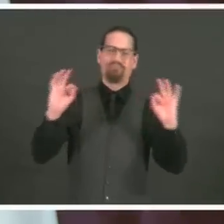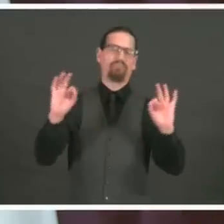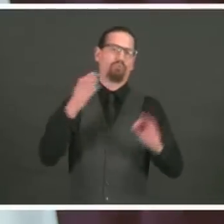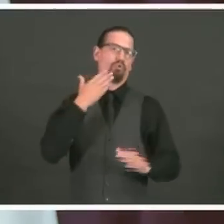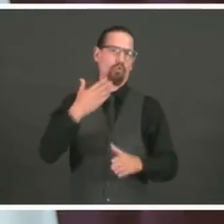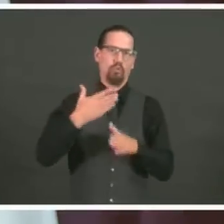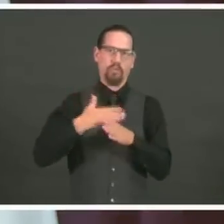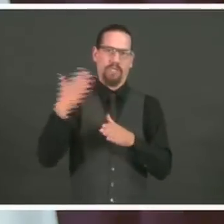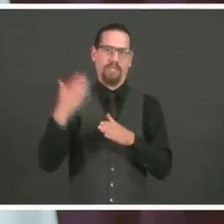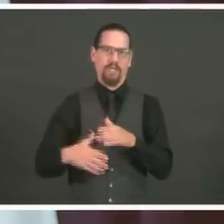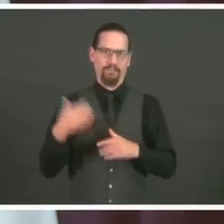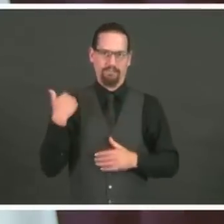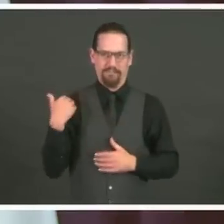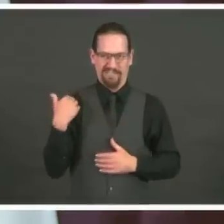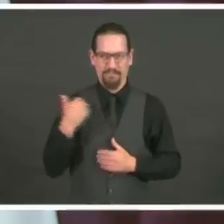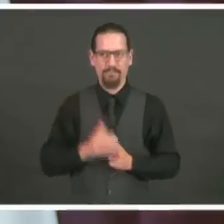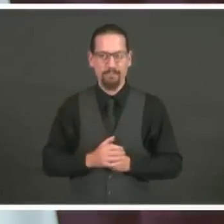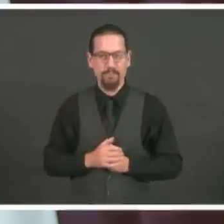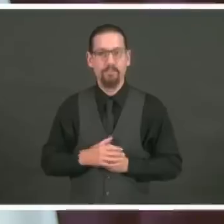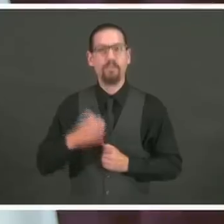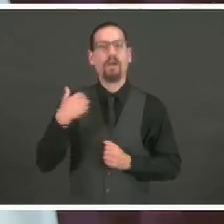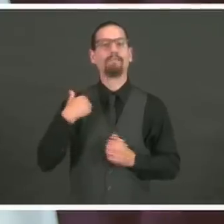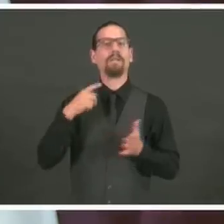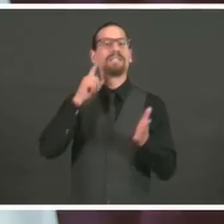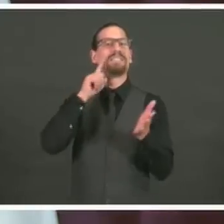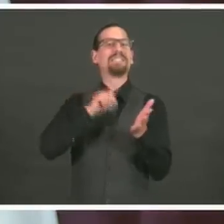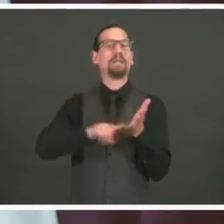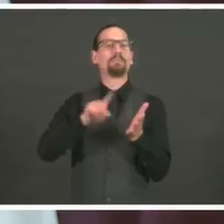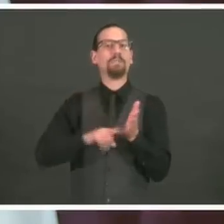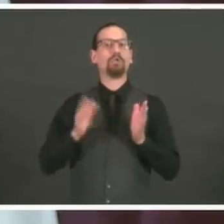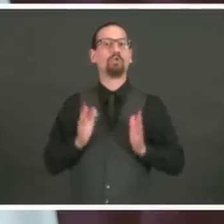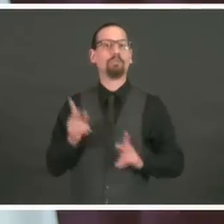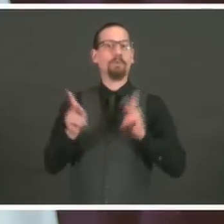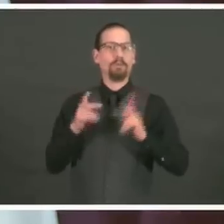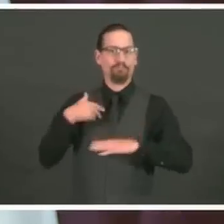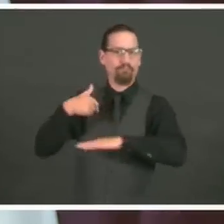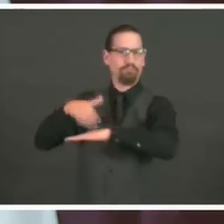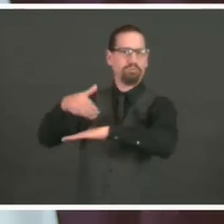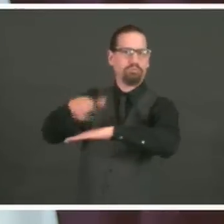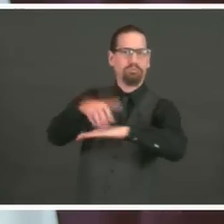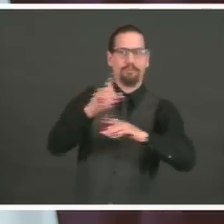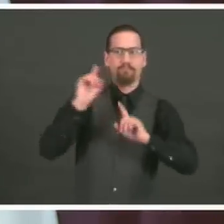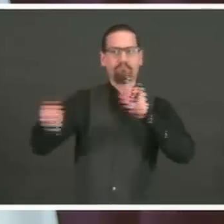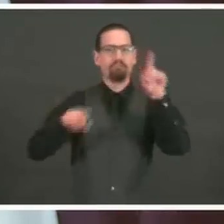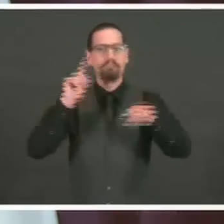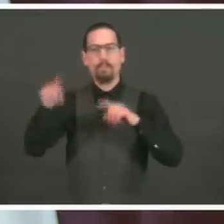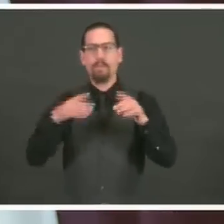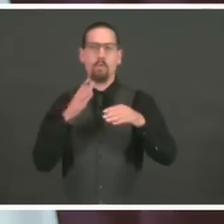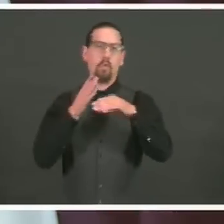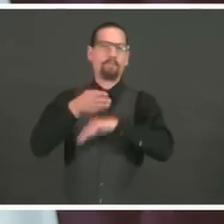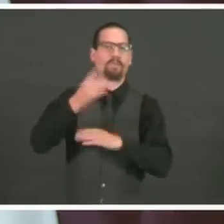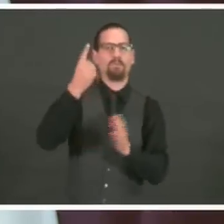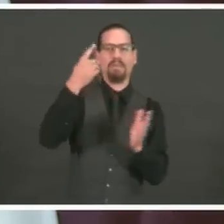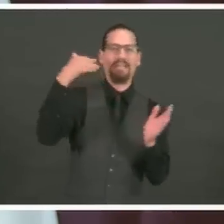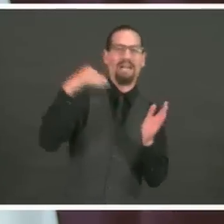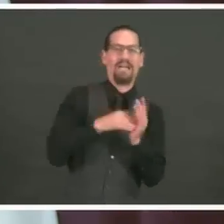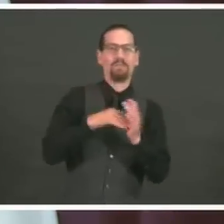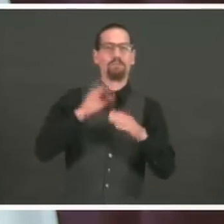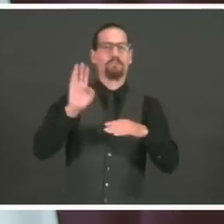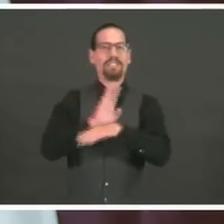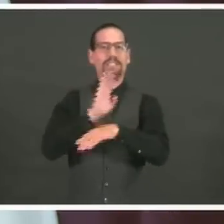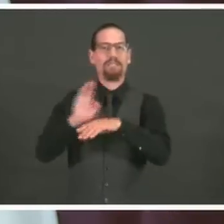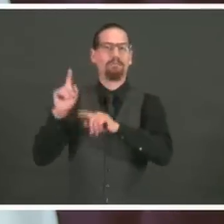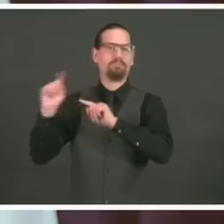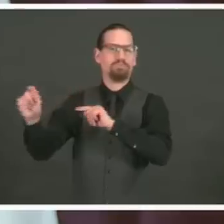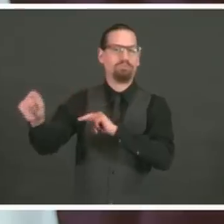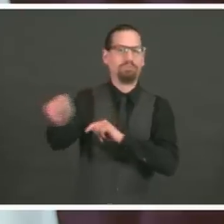inspectors visited over 1,000 businesses last week, most businesses we've ever inspected in a period